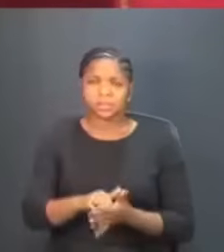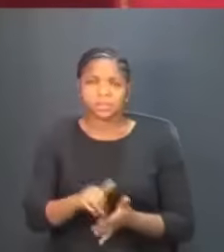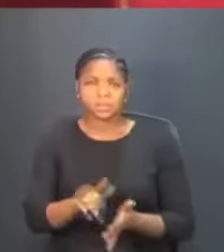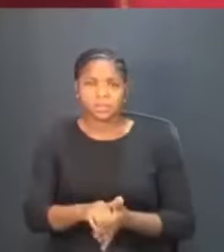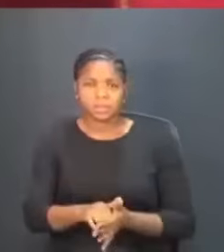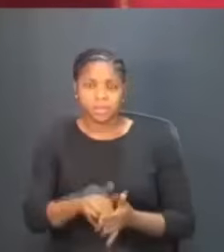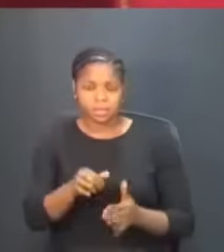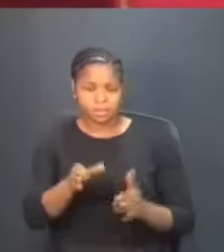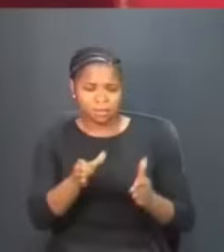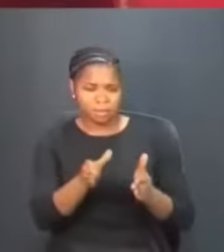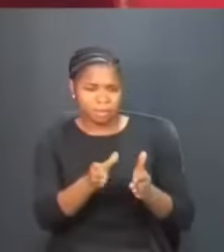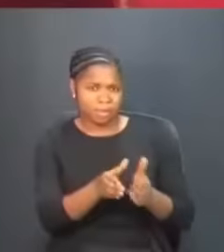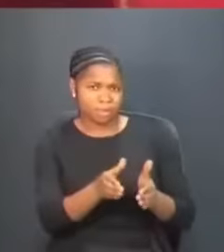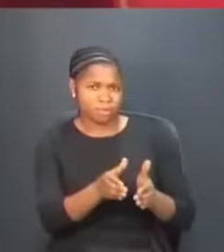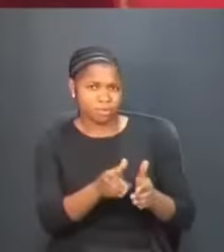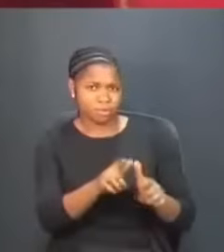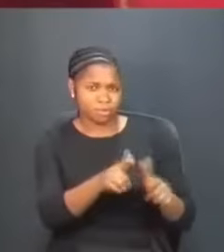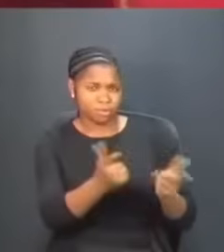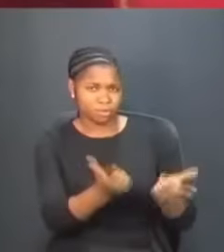the minority.